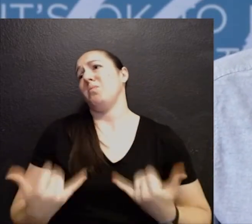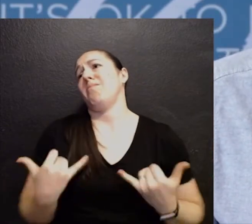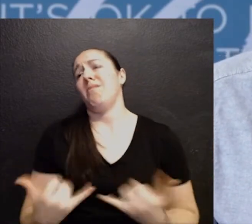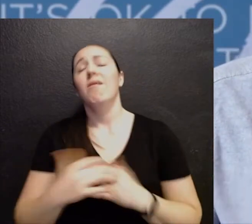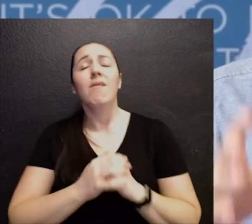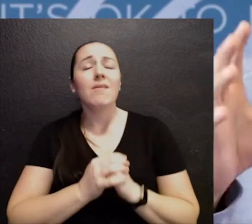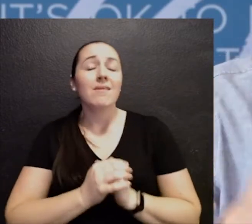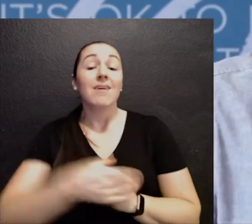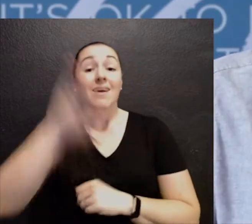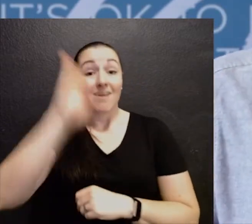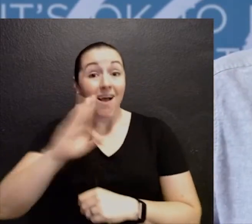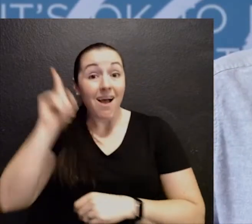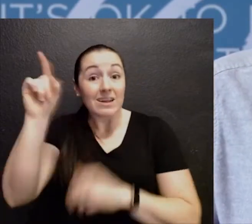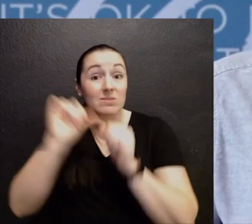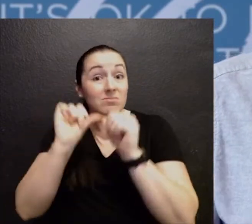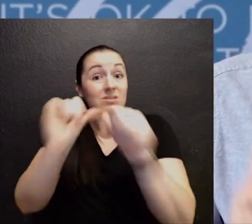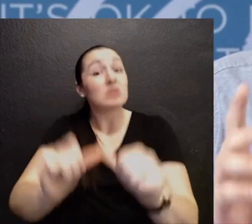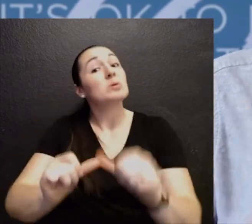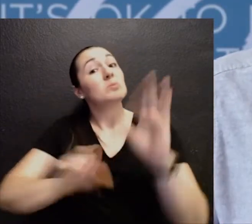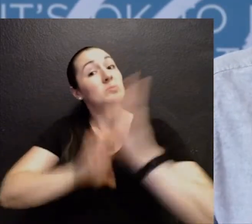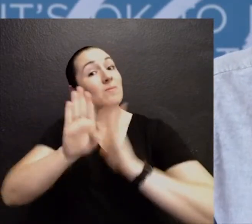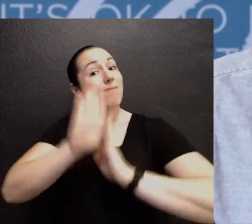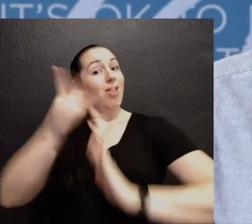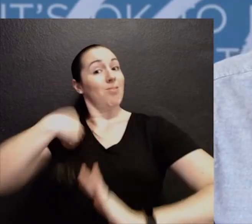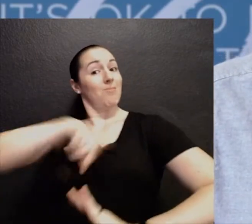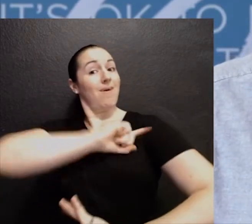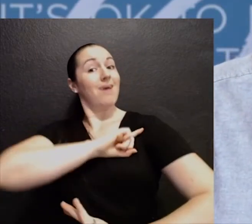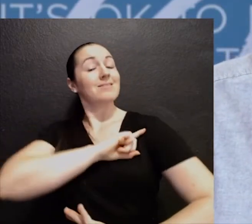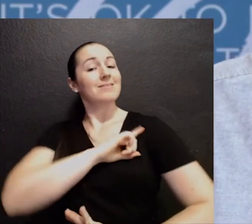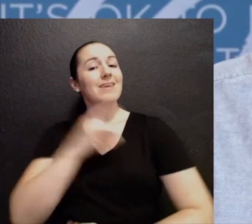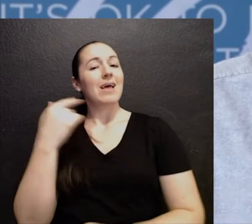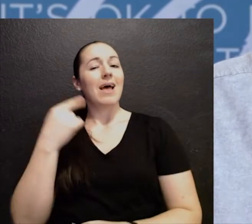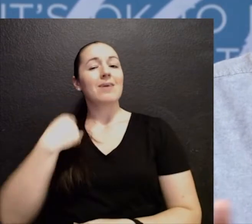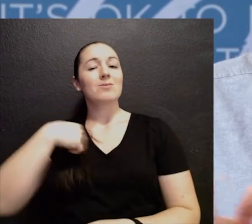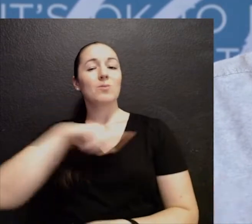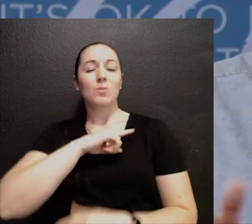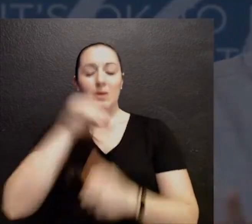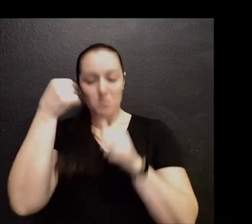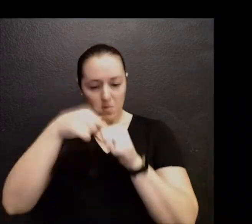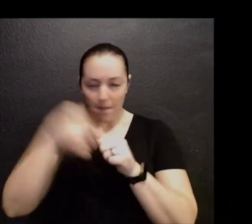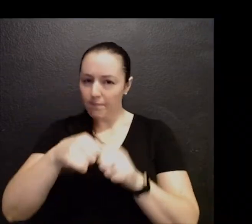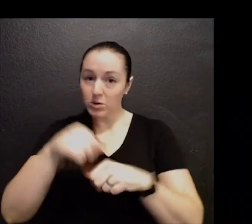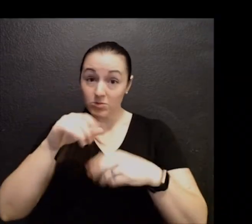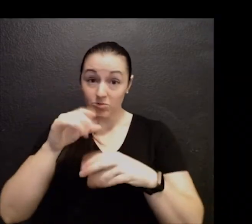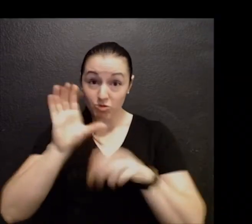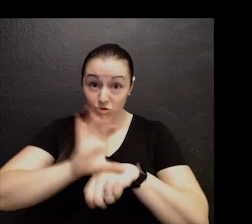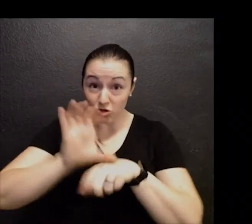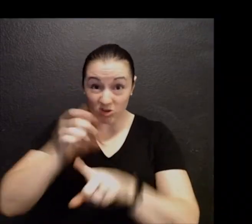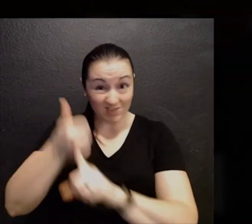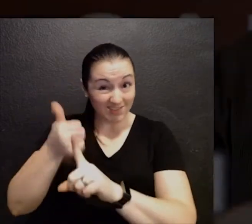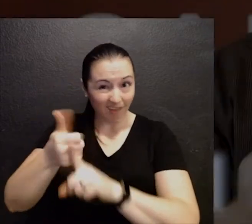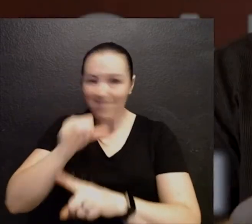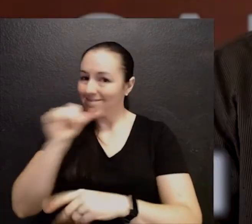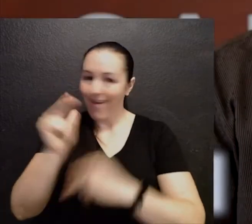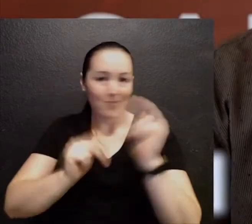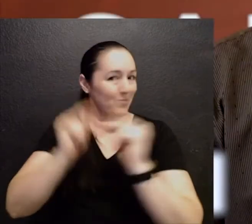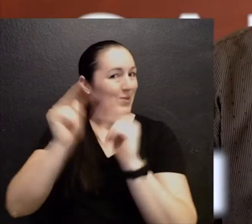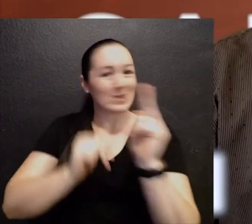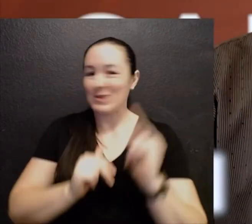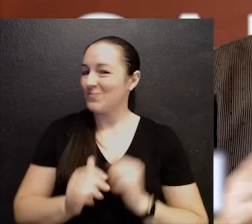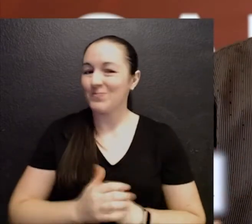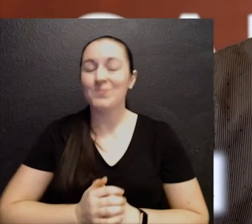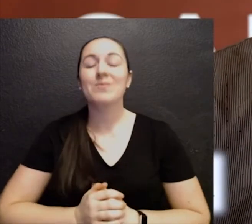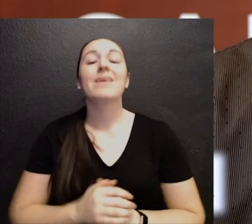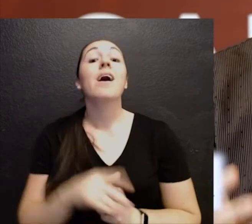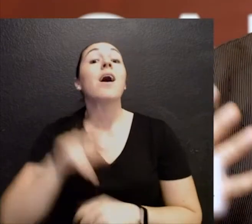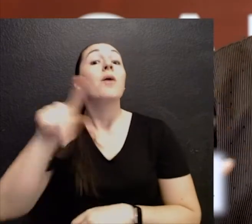grow us into becoming more like Christ. As we remember, the church is not a building. Pure Heart family,